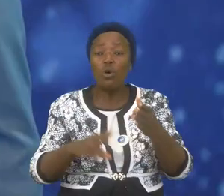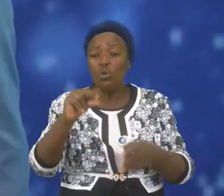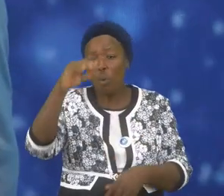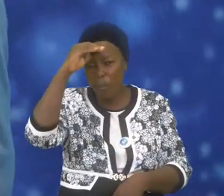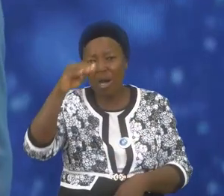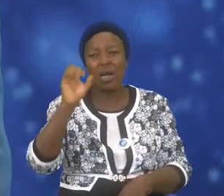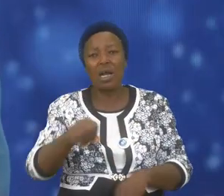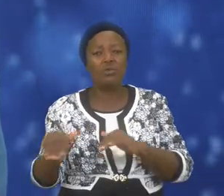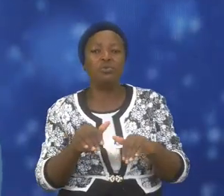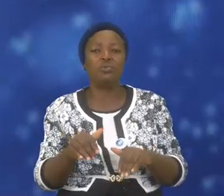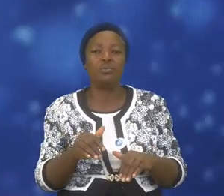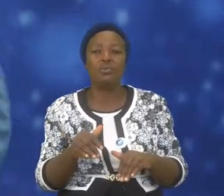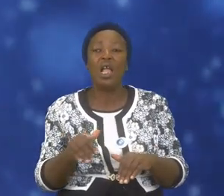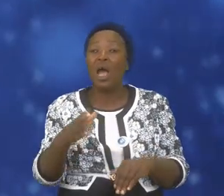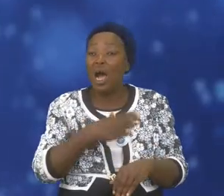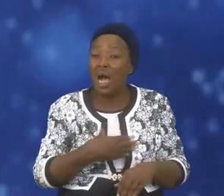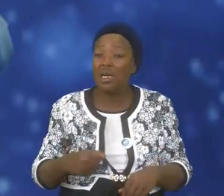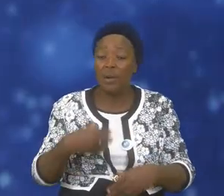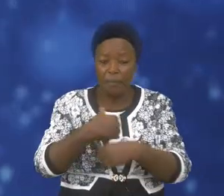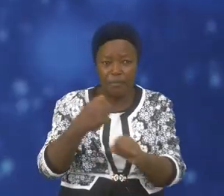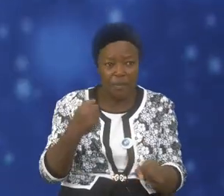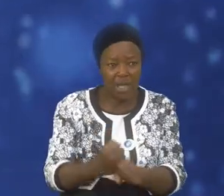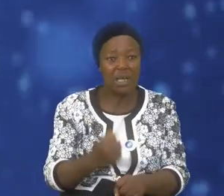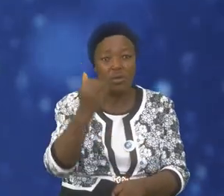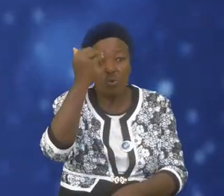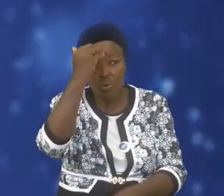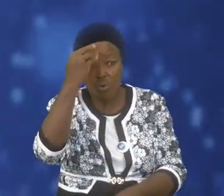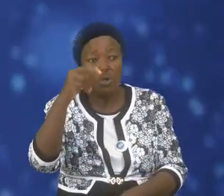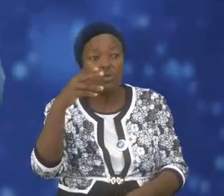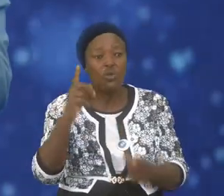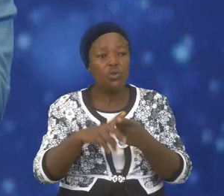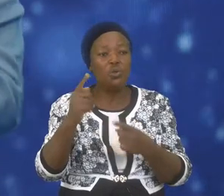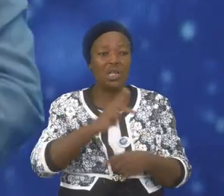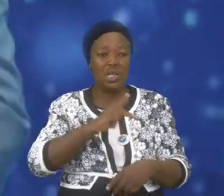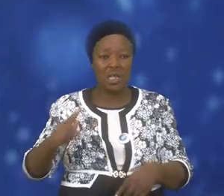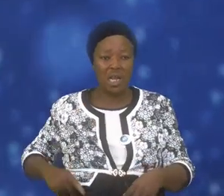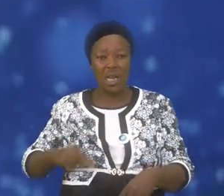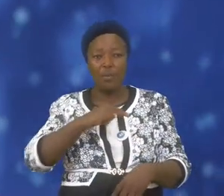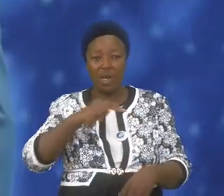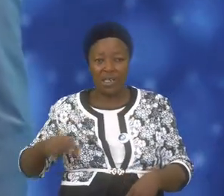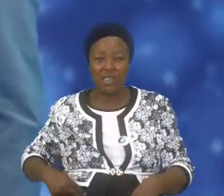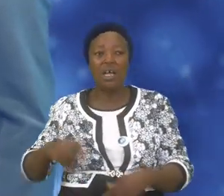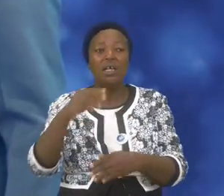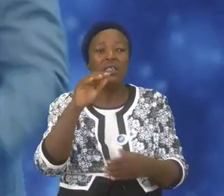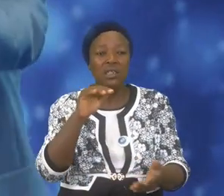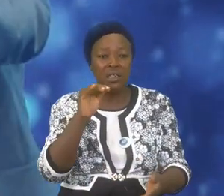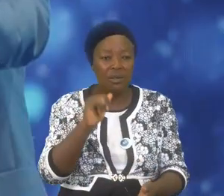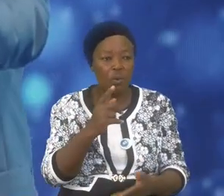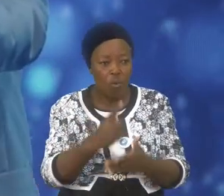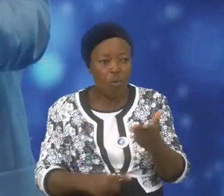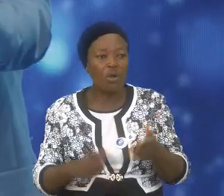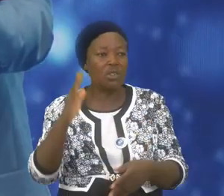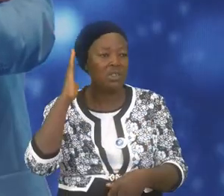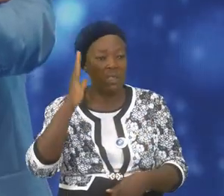known to the king Nebuchadnezzar that what shall be in the latter days,